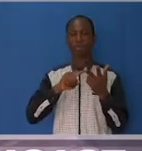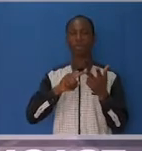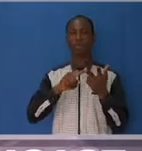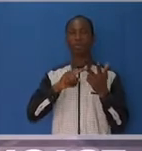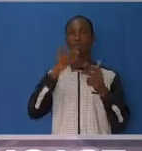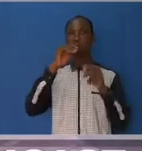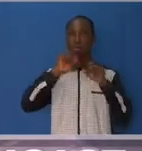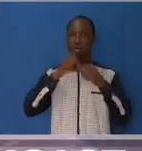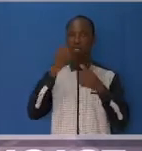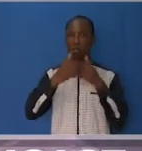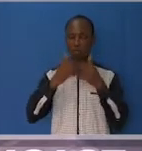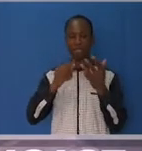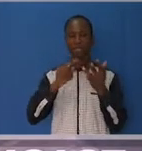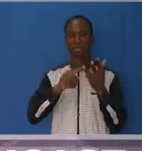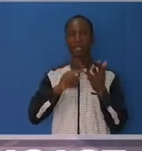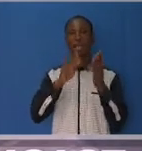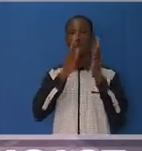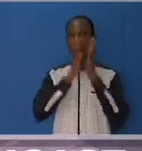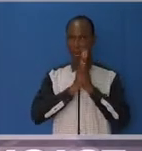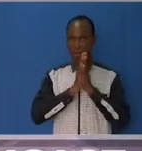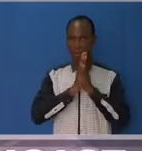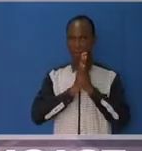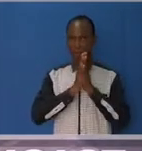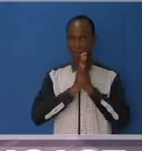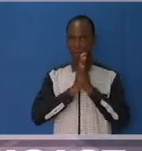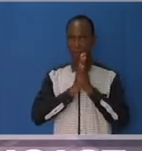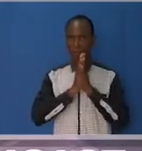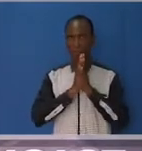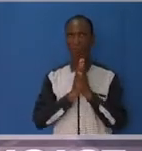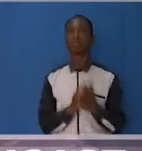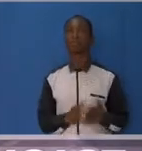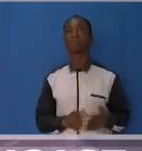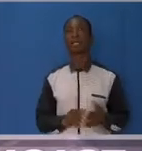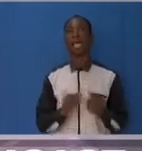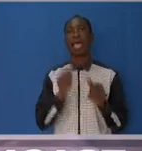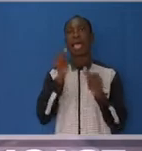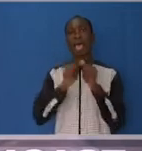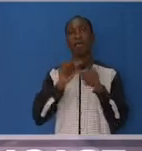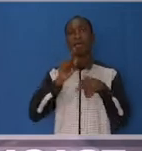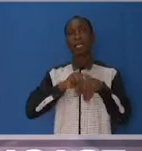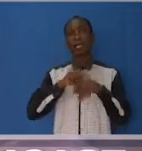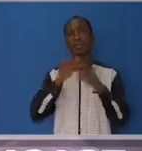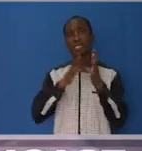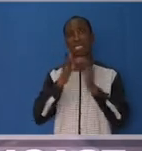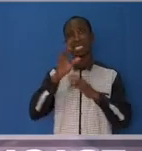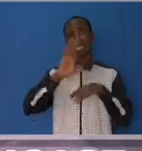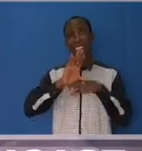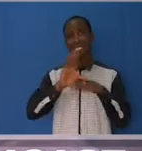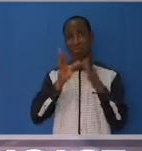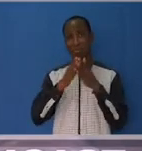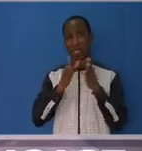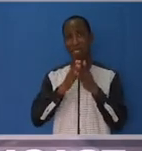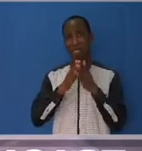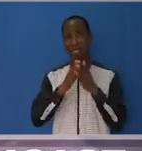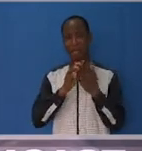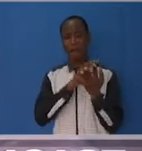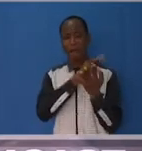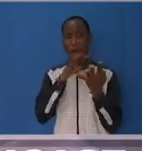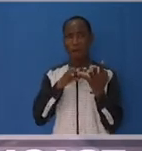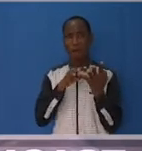crampa bumwana. Christo na safo no o share kwasi de biara, sa ni ma e nay a ye a quine